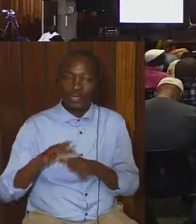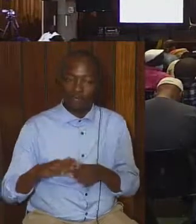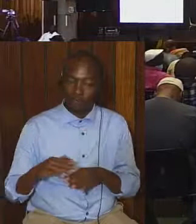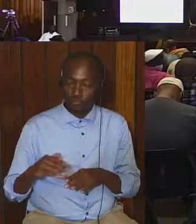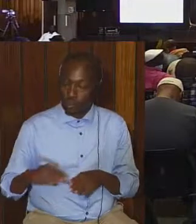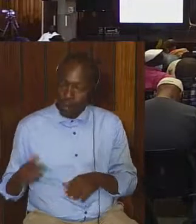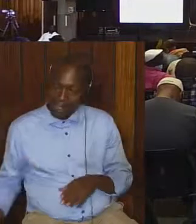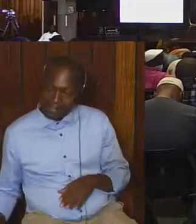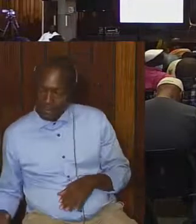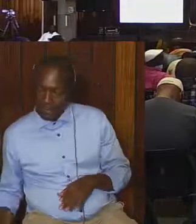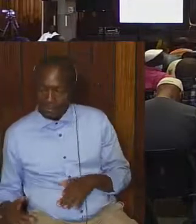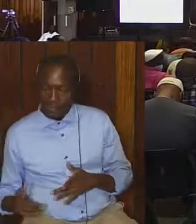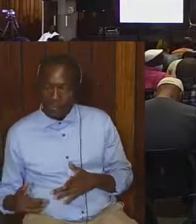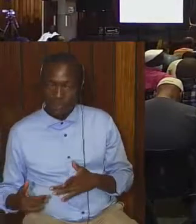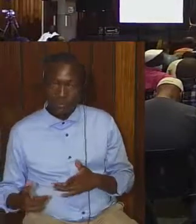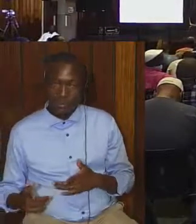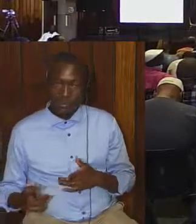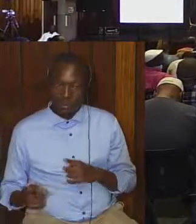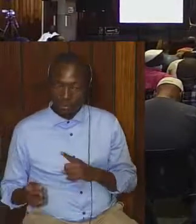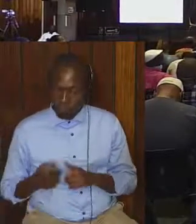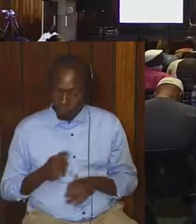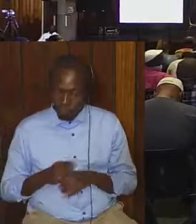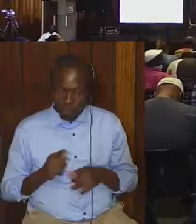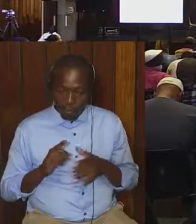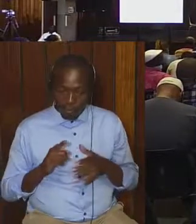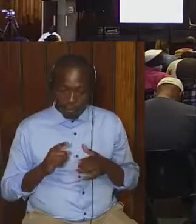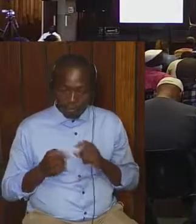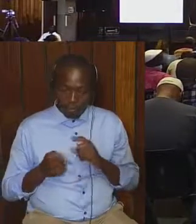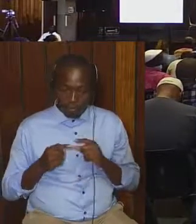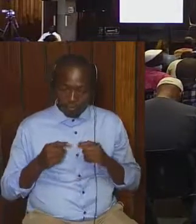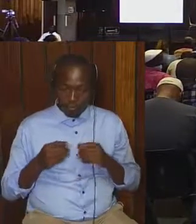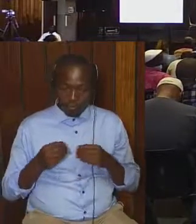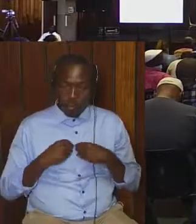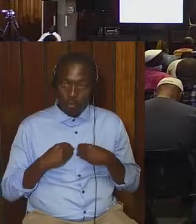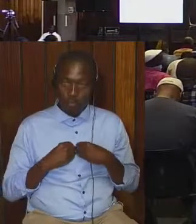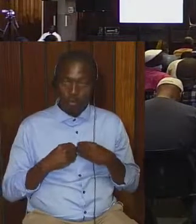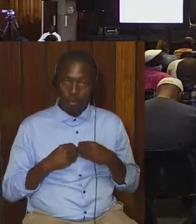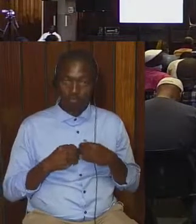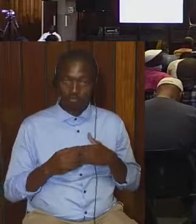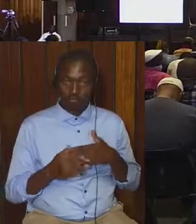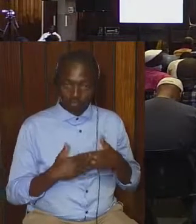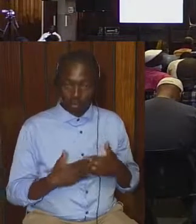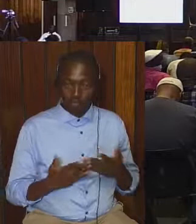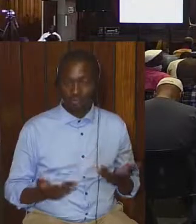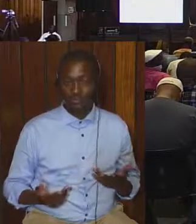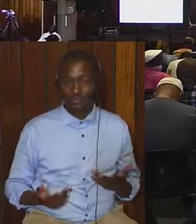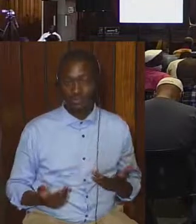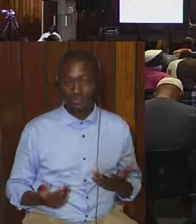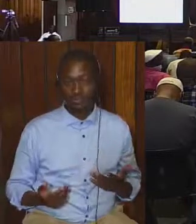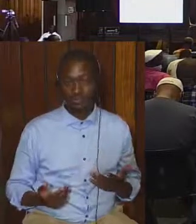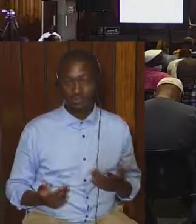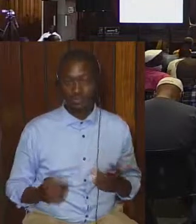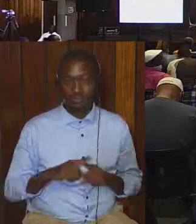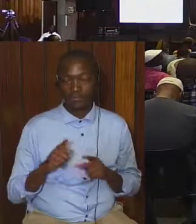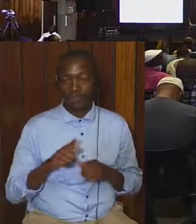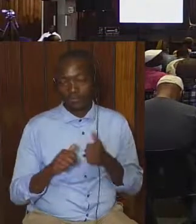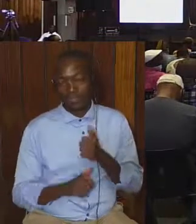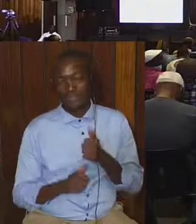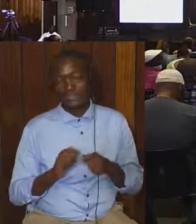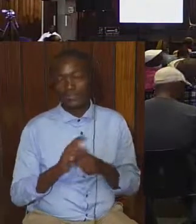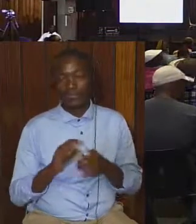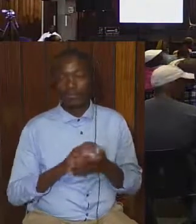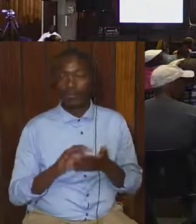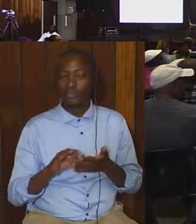step, you are at the tar road from your door. Then, and for the subcontractors, I just